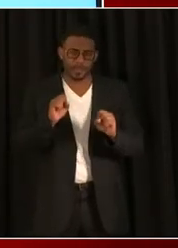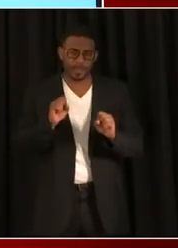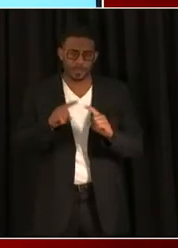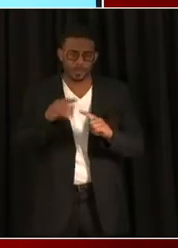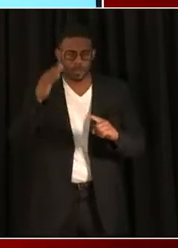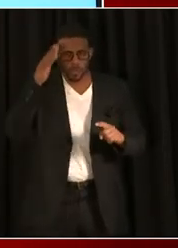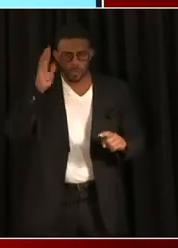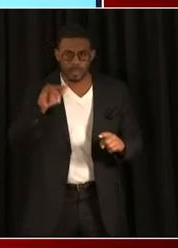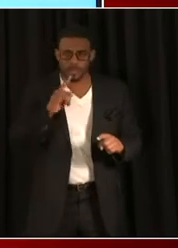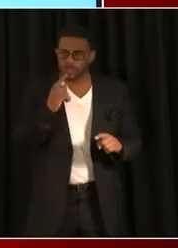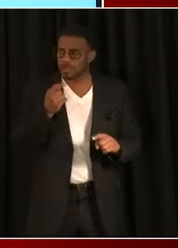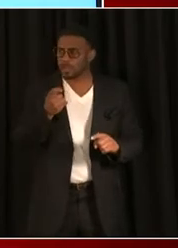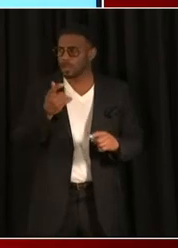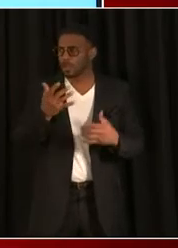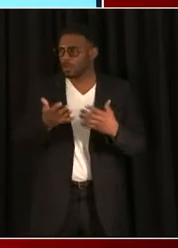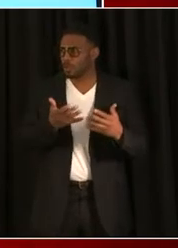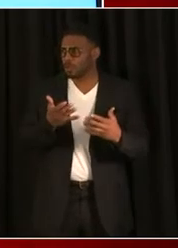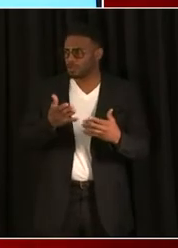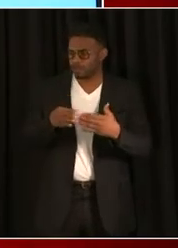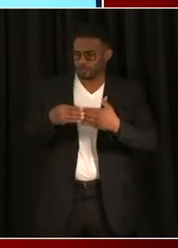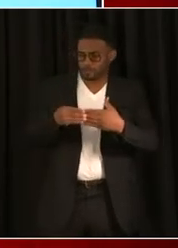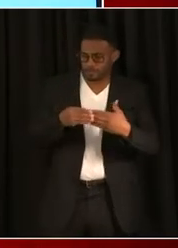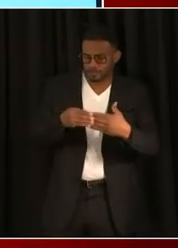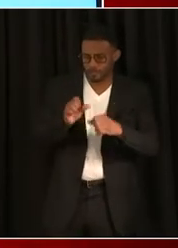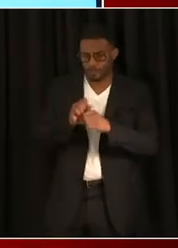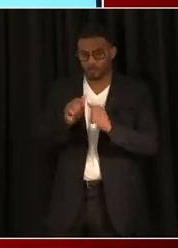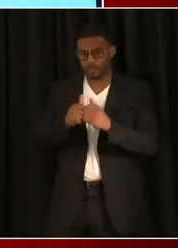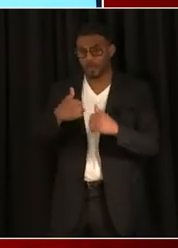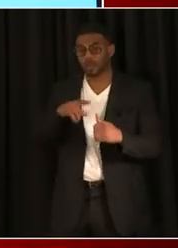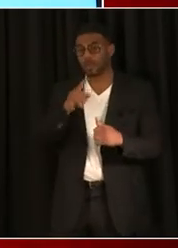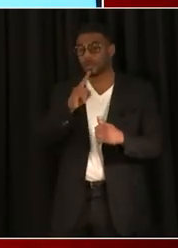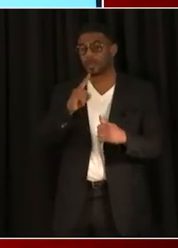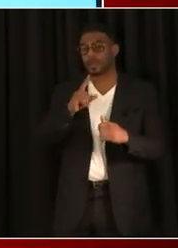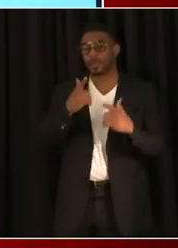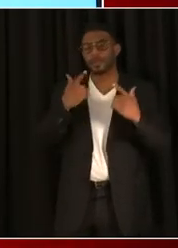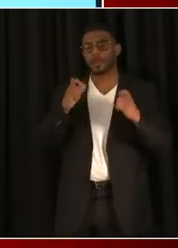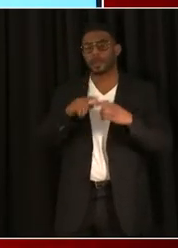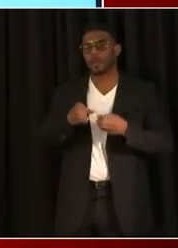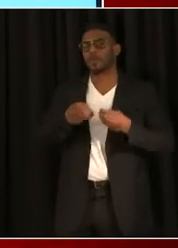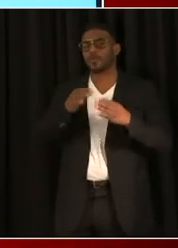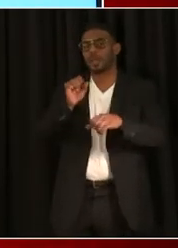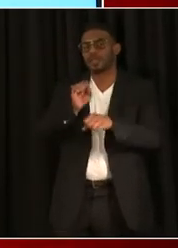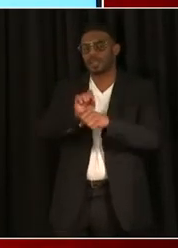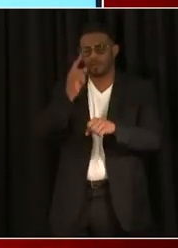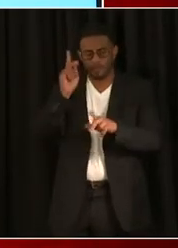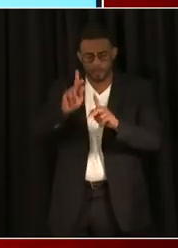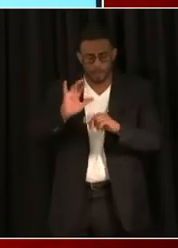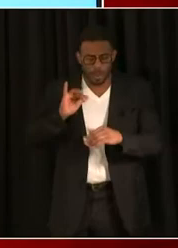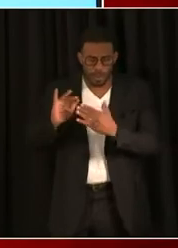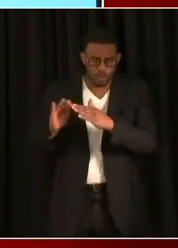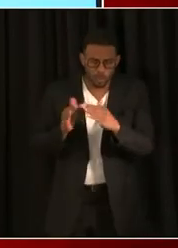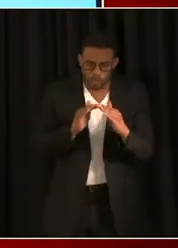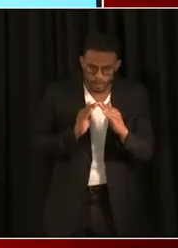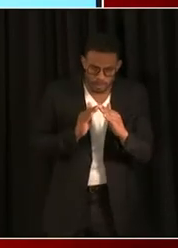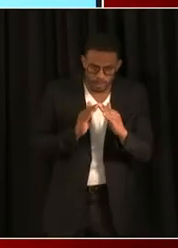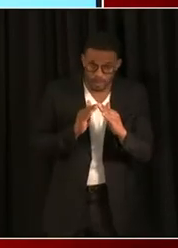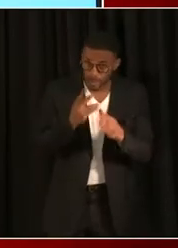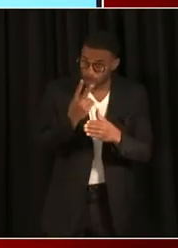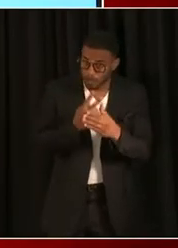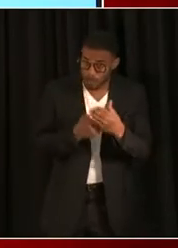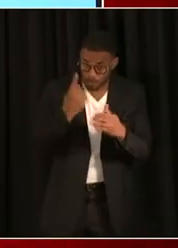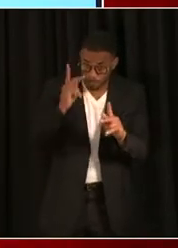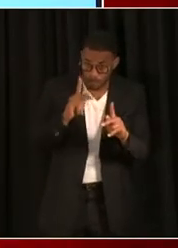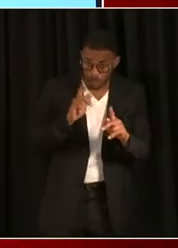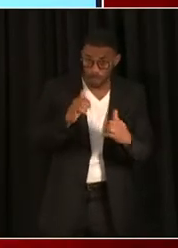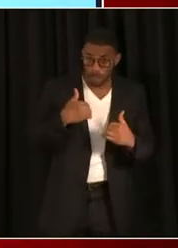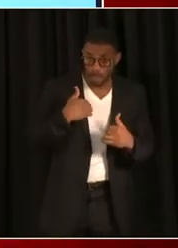the ability to know that there's a little liquidity to work with, and we're big on providing jobs for people in our community,